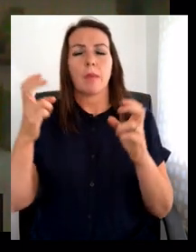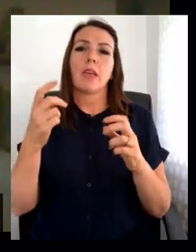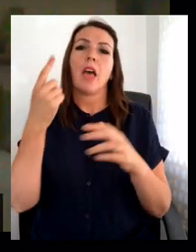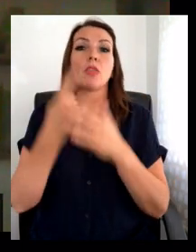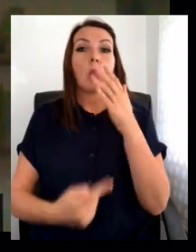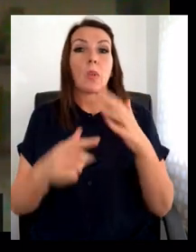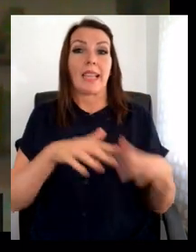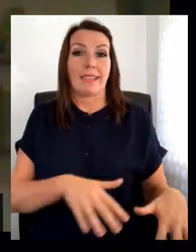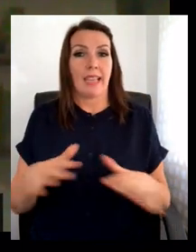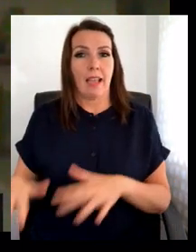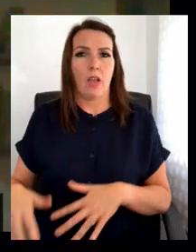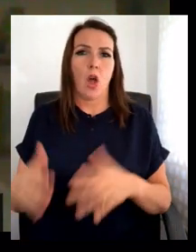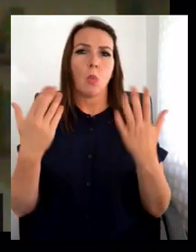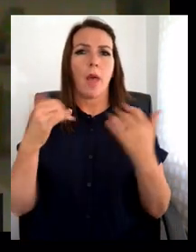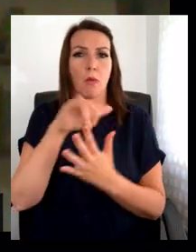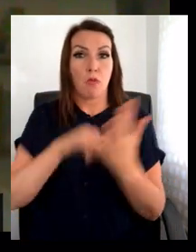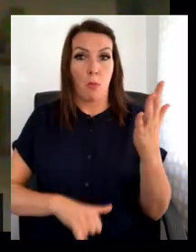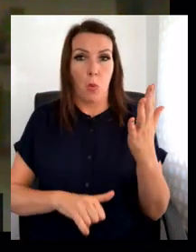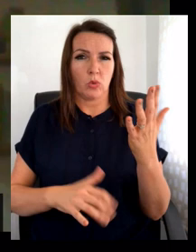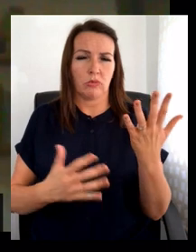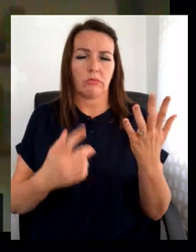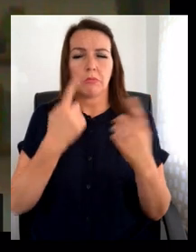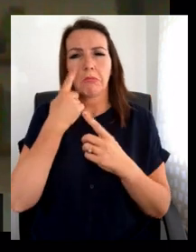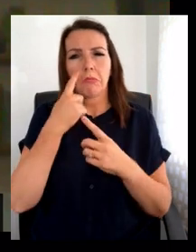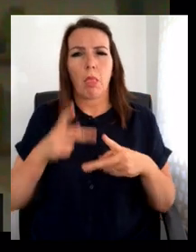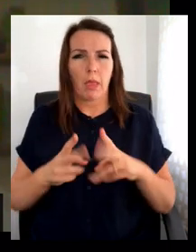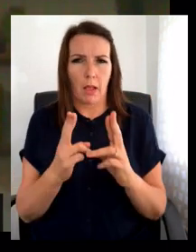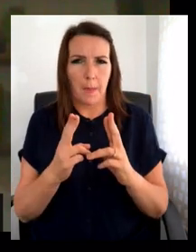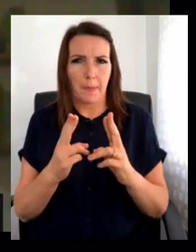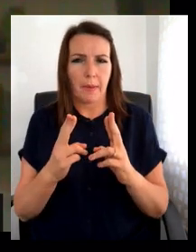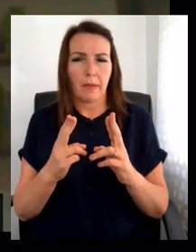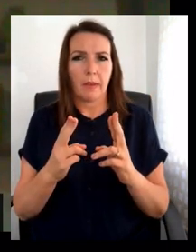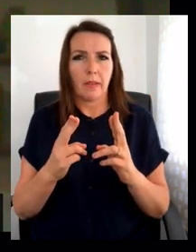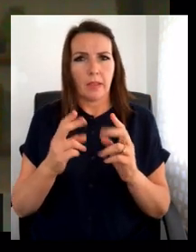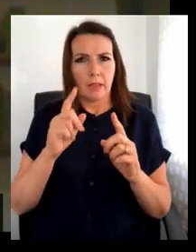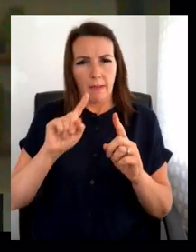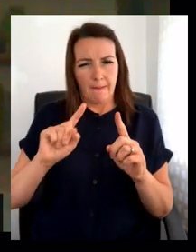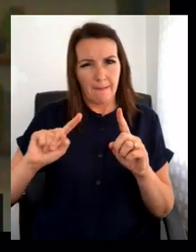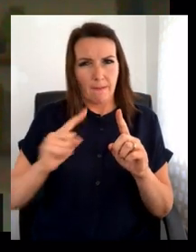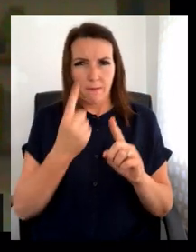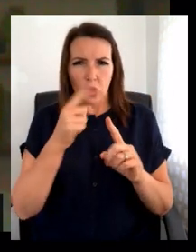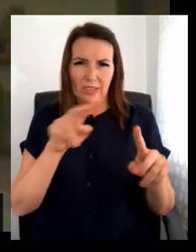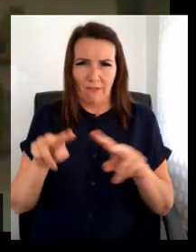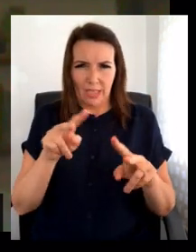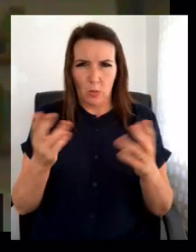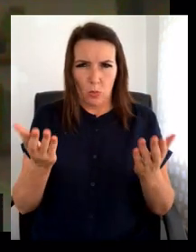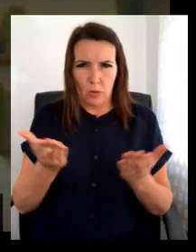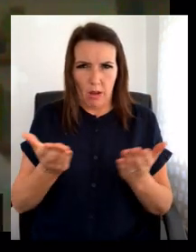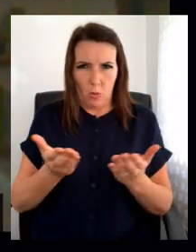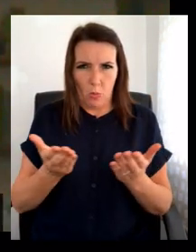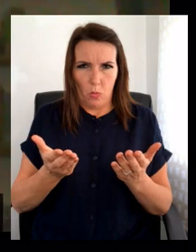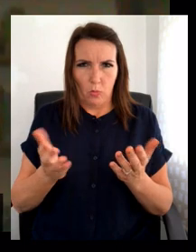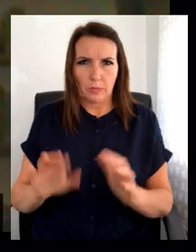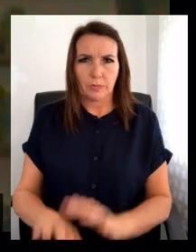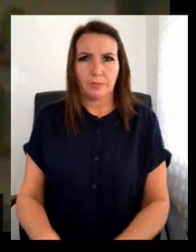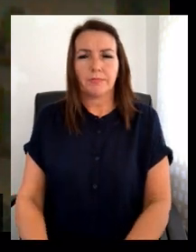show the initial clip. It's several videos that loop. So this is the first one. I'll just